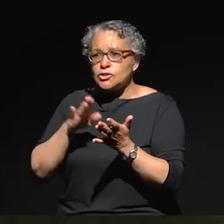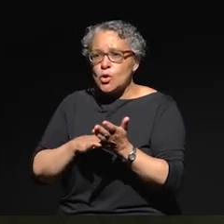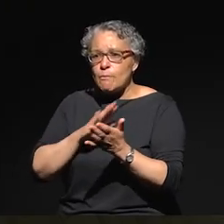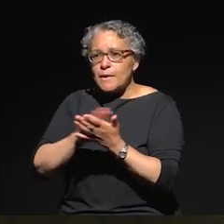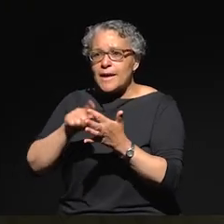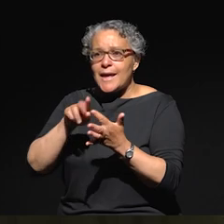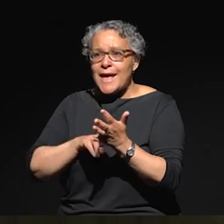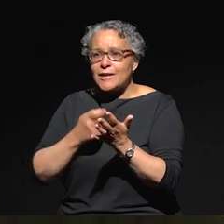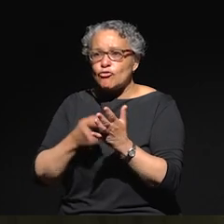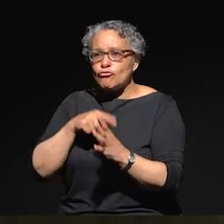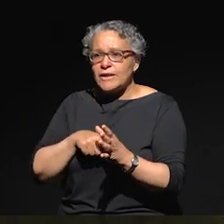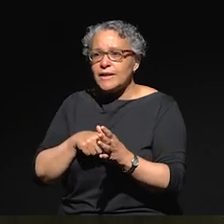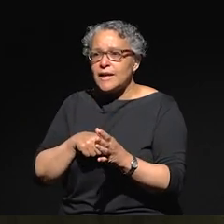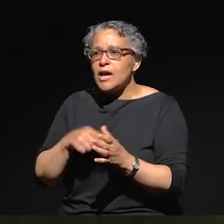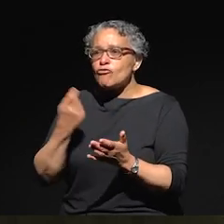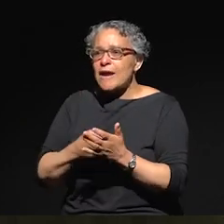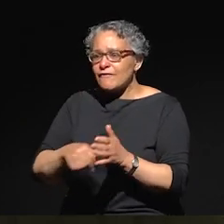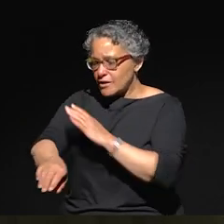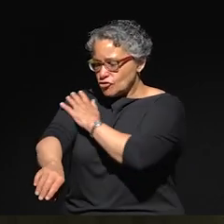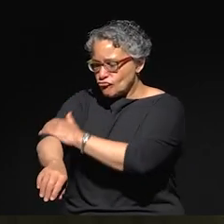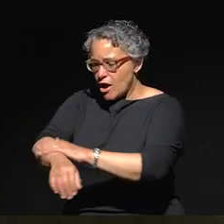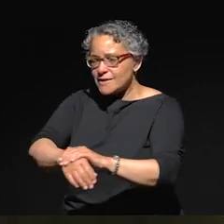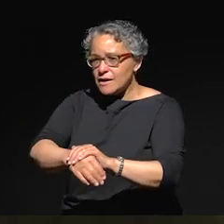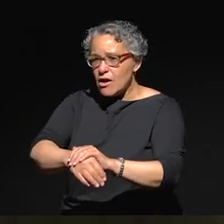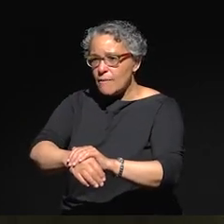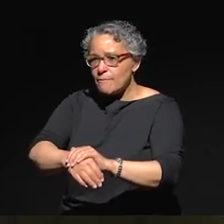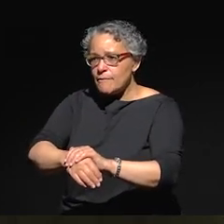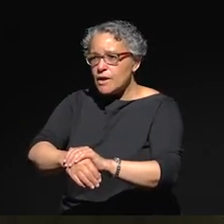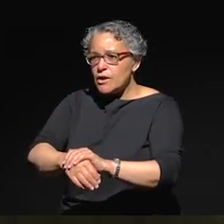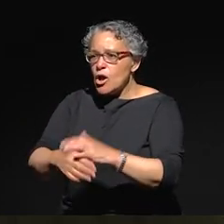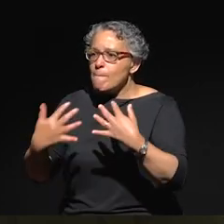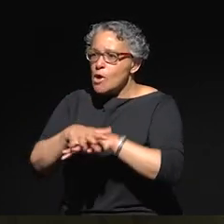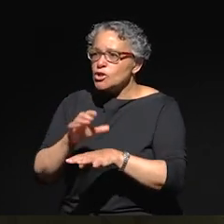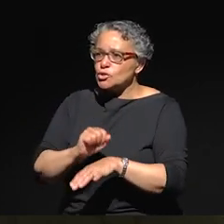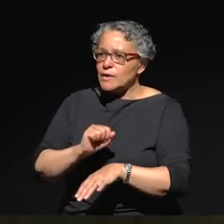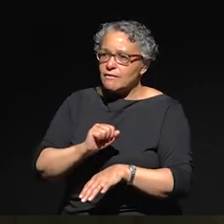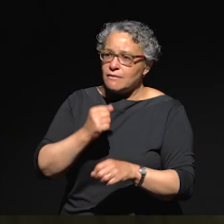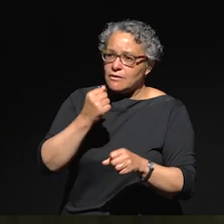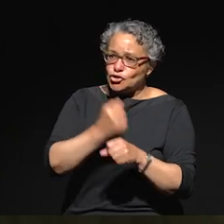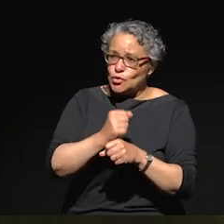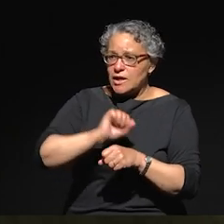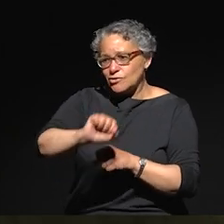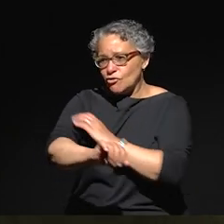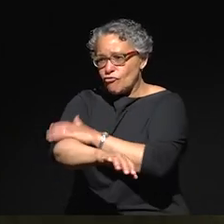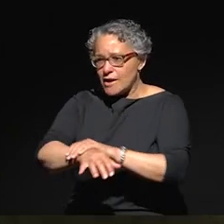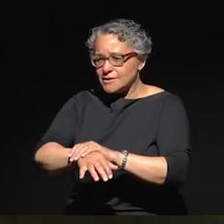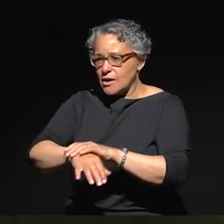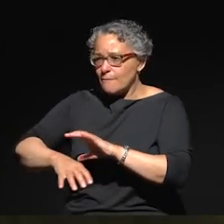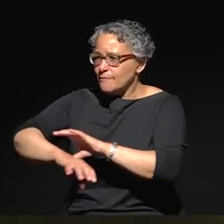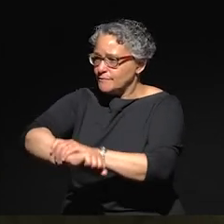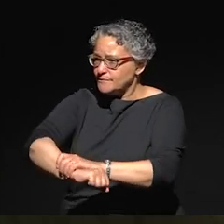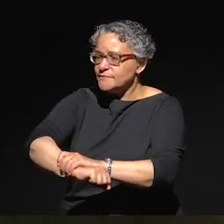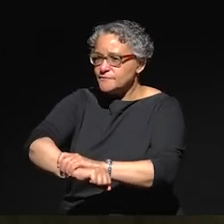that Raphael's right arm seems to be sort of merged with Julio's right arm, almost as if it represents how Raphael acts through